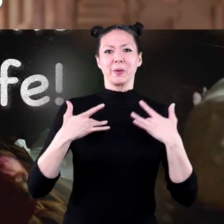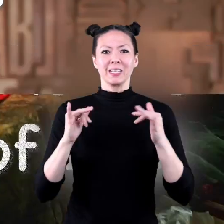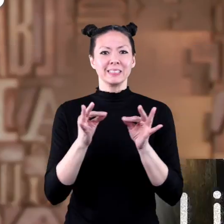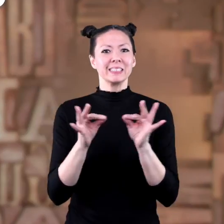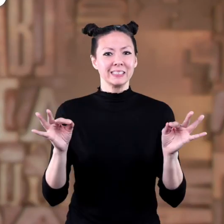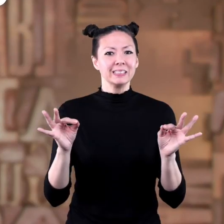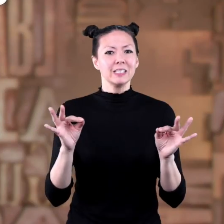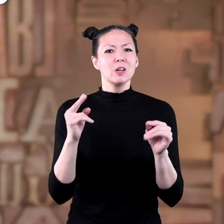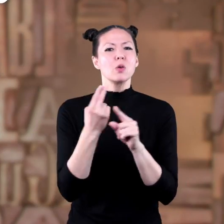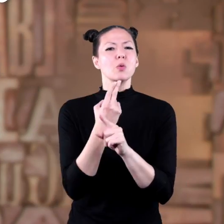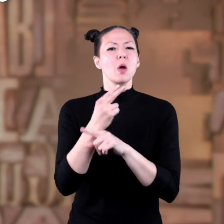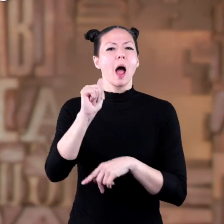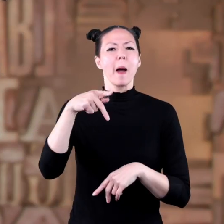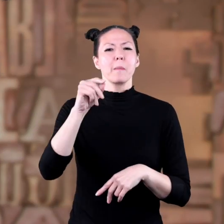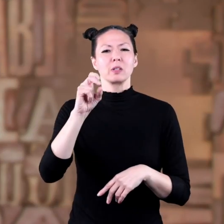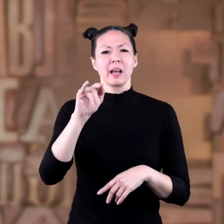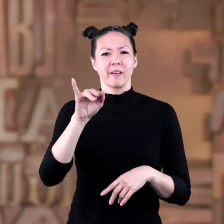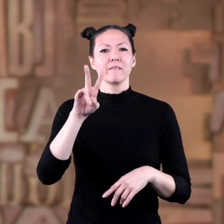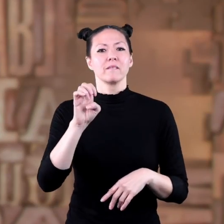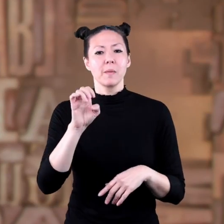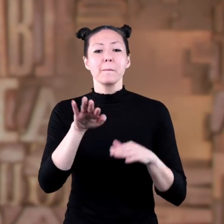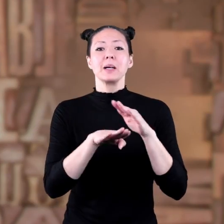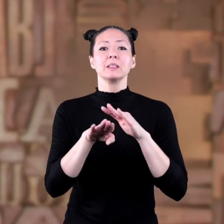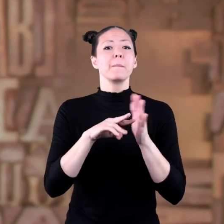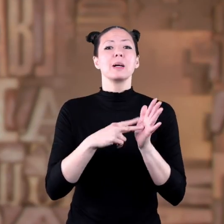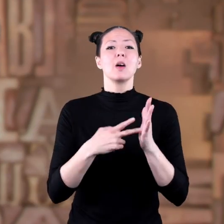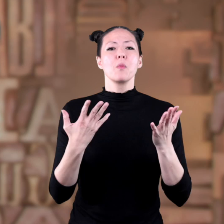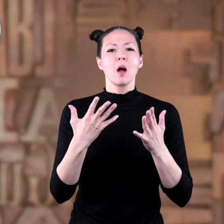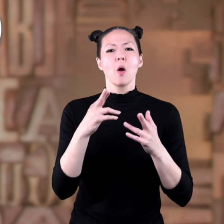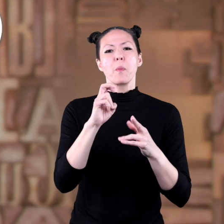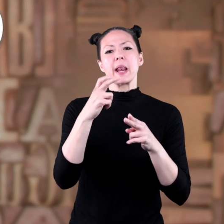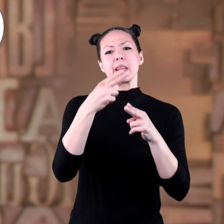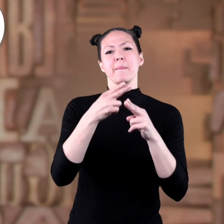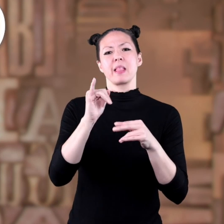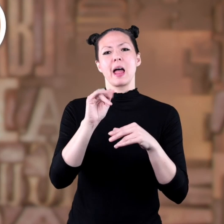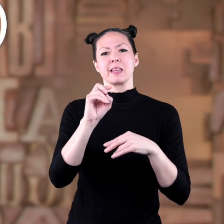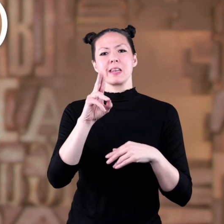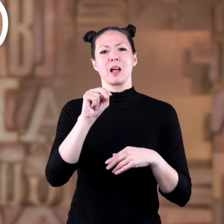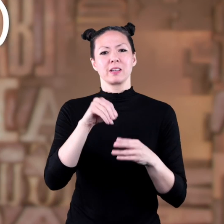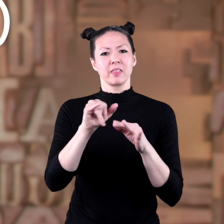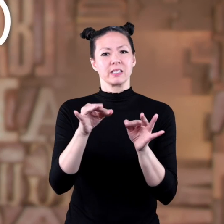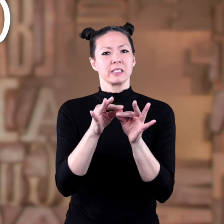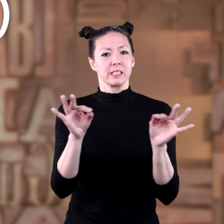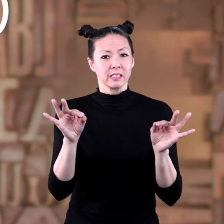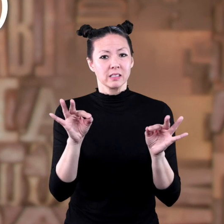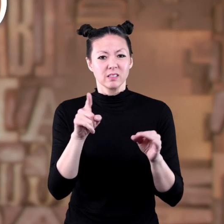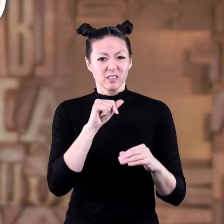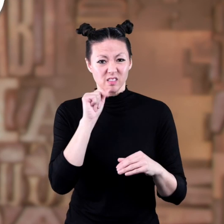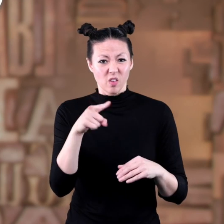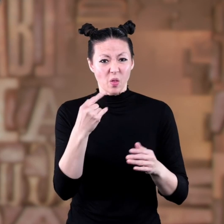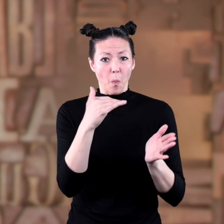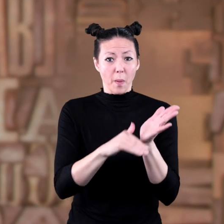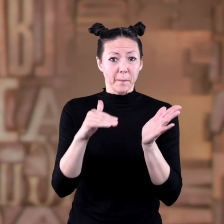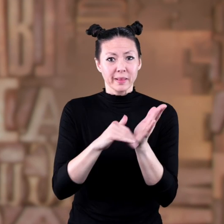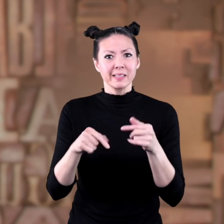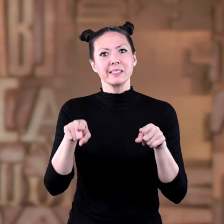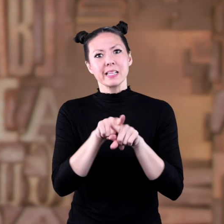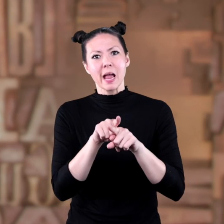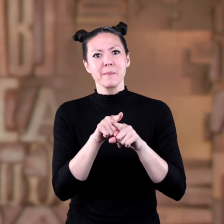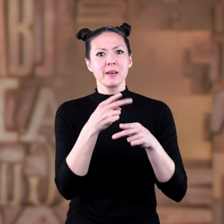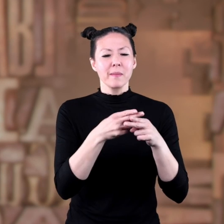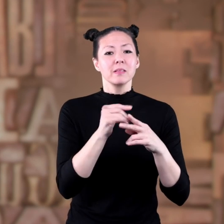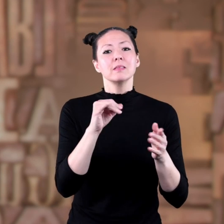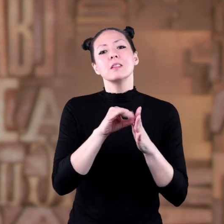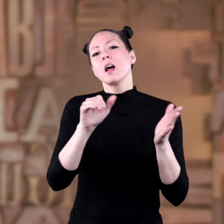sentences. Try using appositives, which basically means renaming nouns in sentences. So you're not just repeating the same